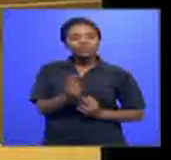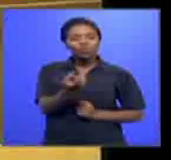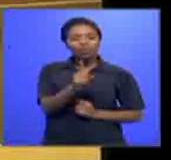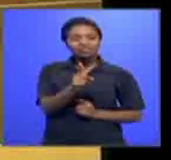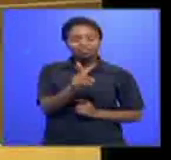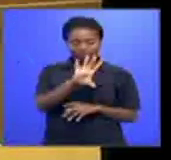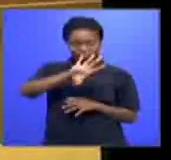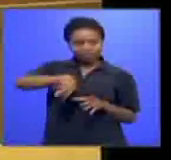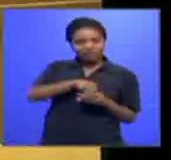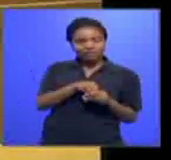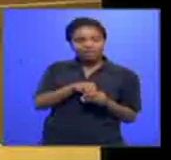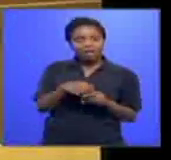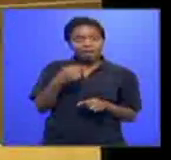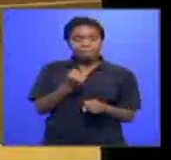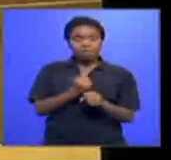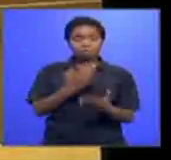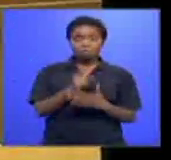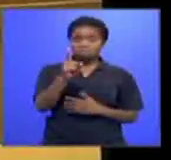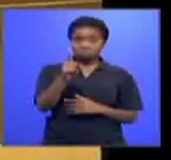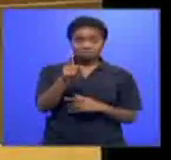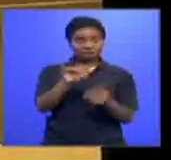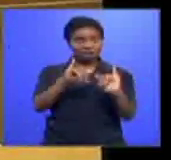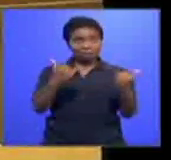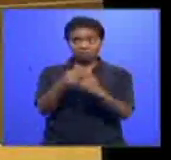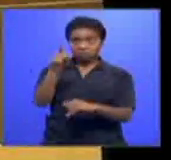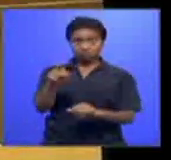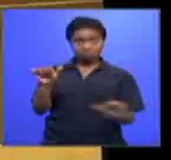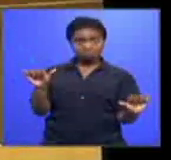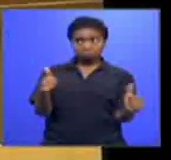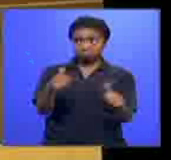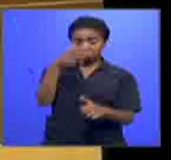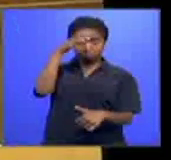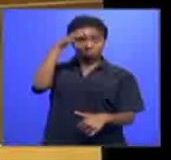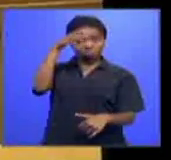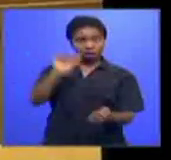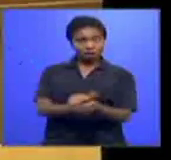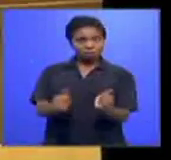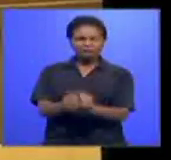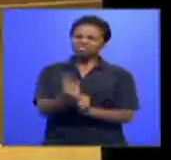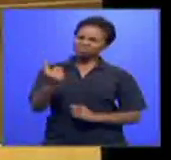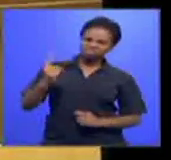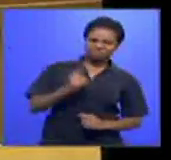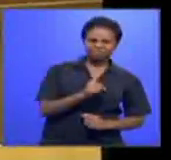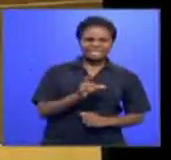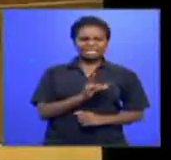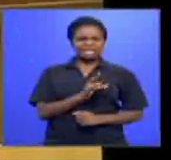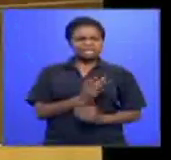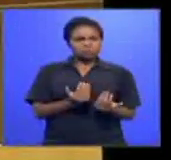adopting, or sponsoring maths and science academies or Saturday